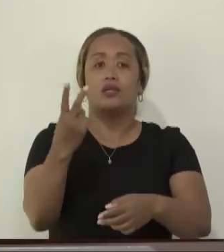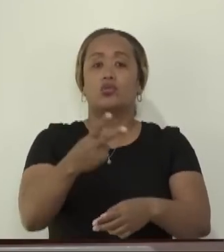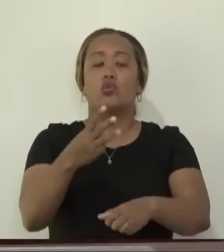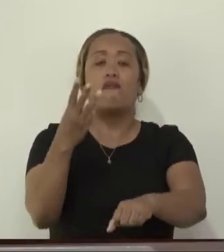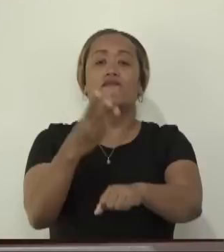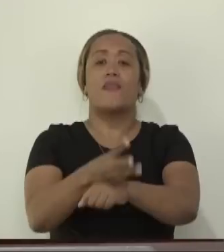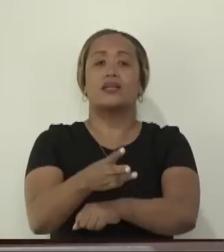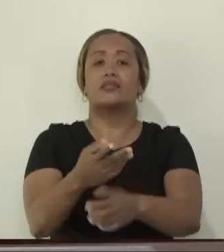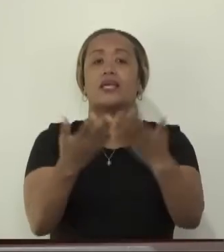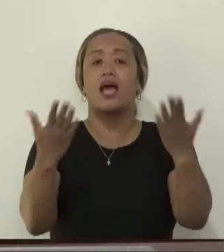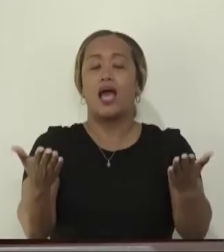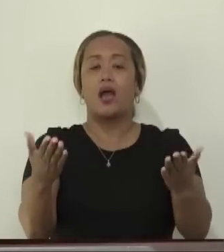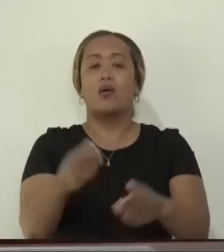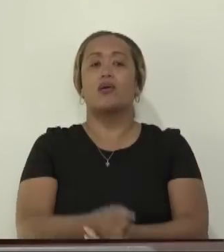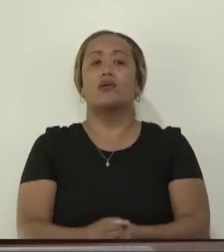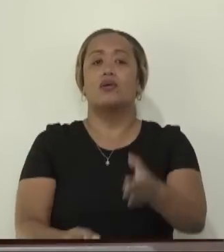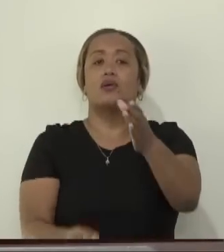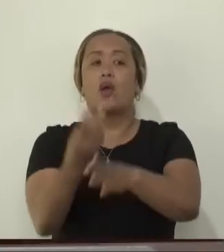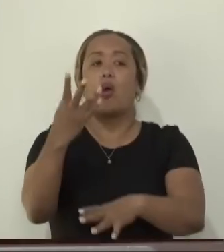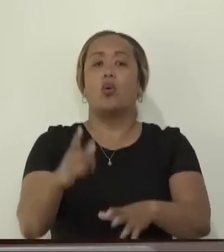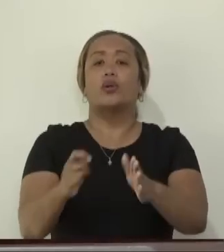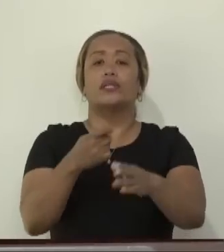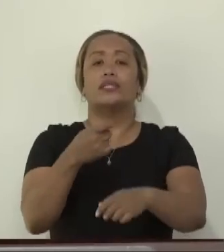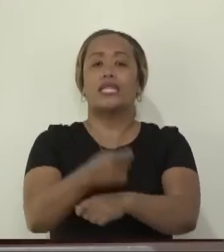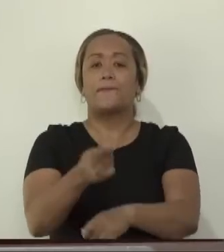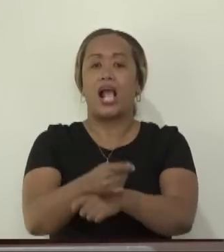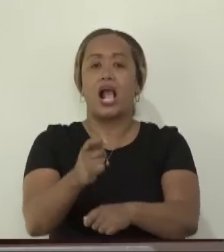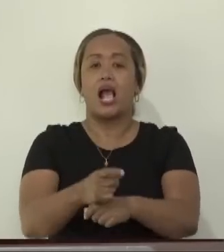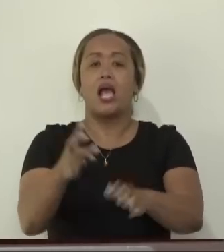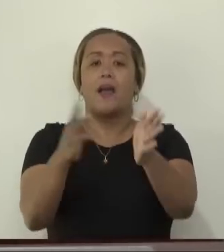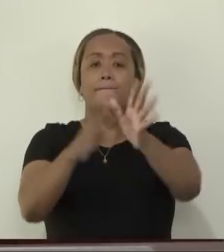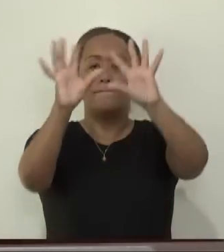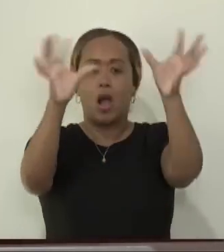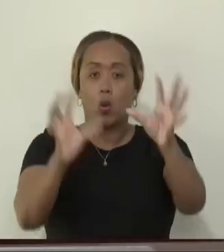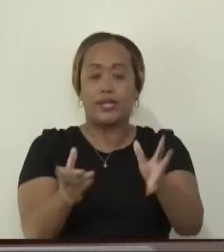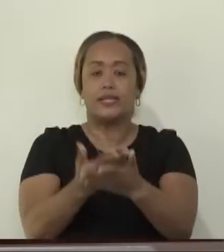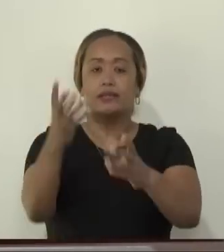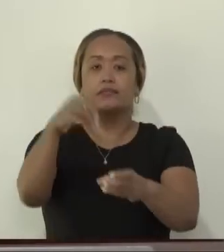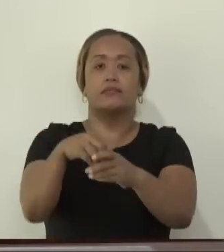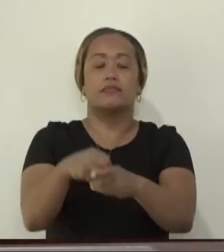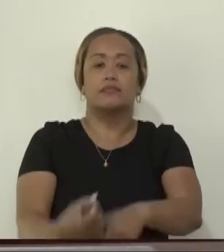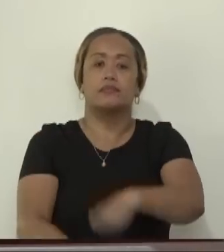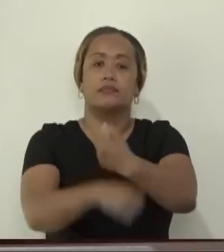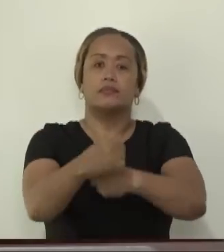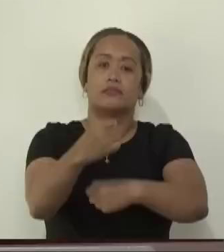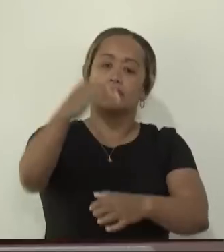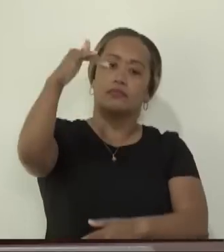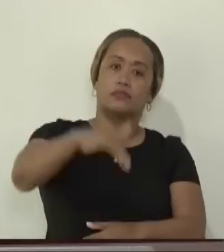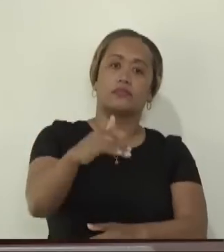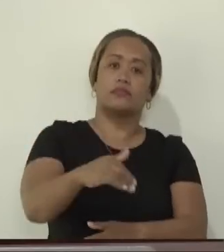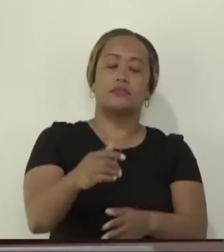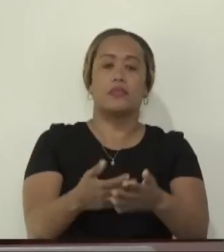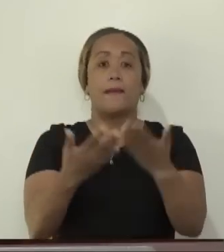gold, wood chip, timber, and mahogany productions have declined.